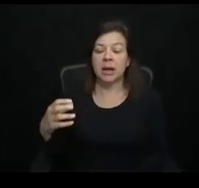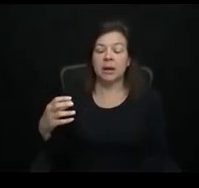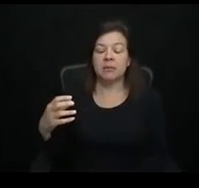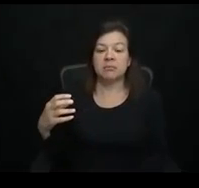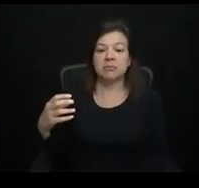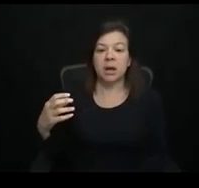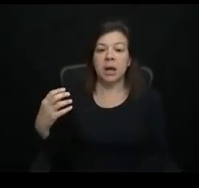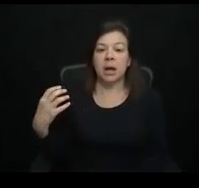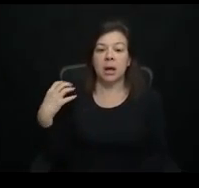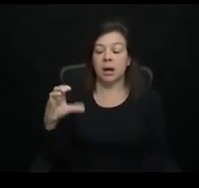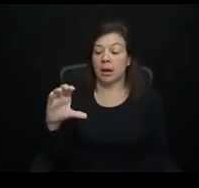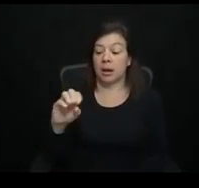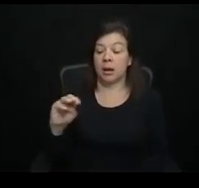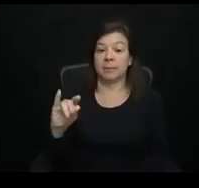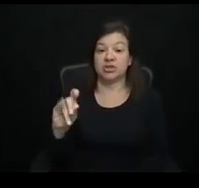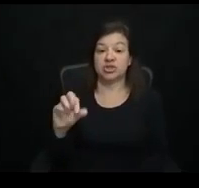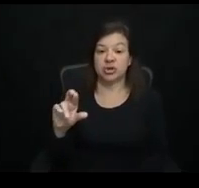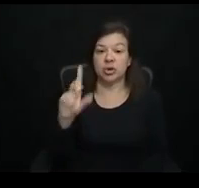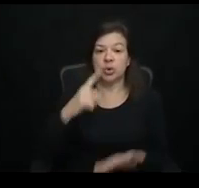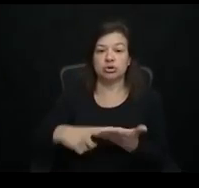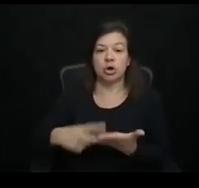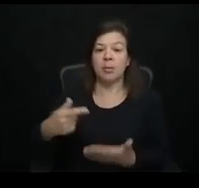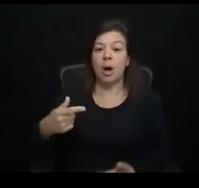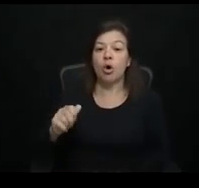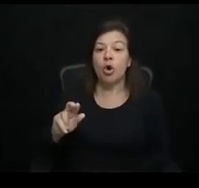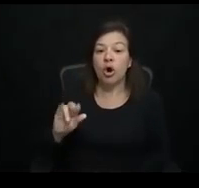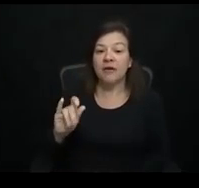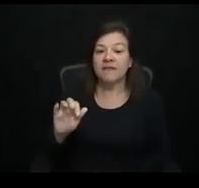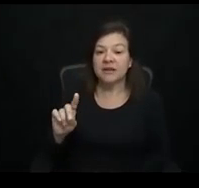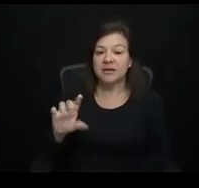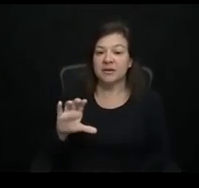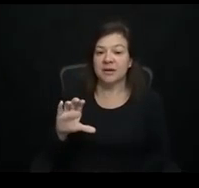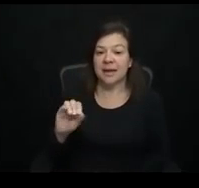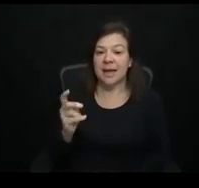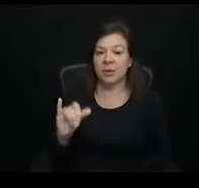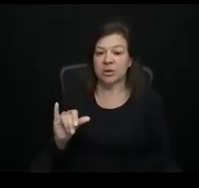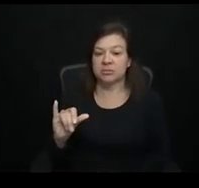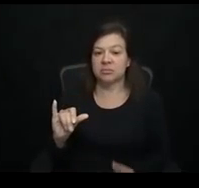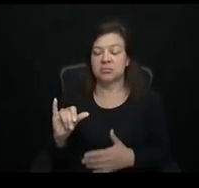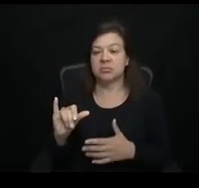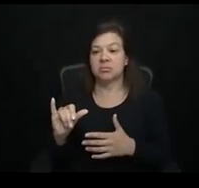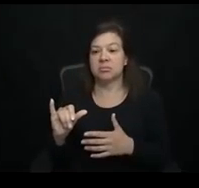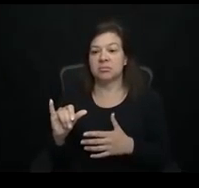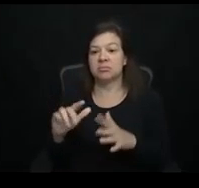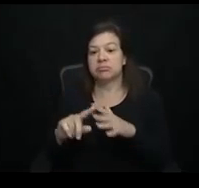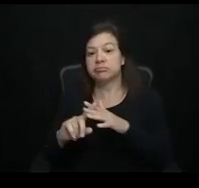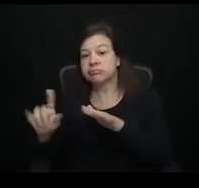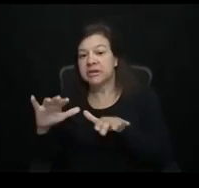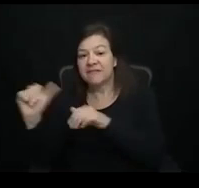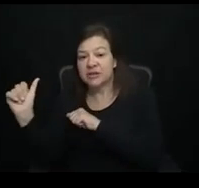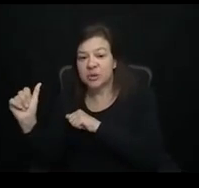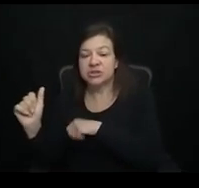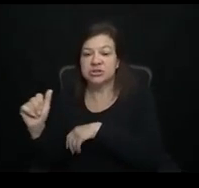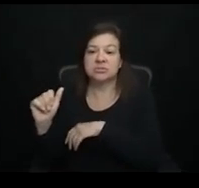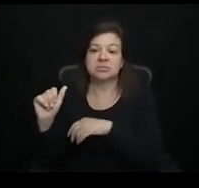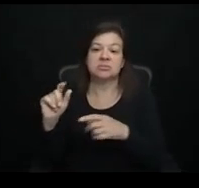County restrictions and evacuations. Tom get close to the